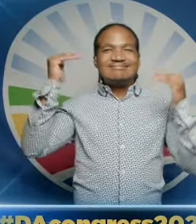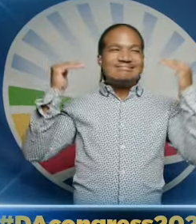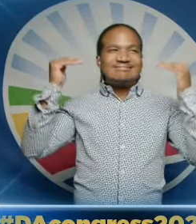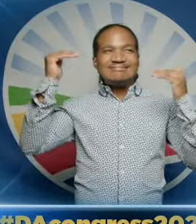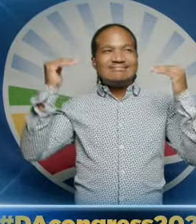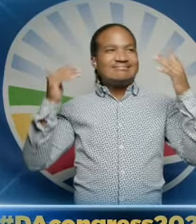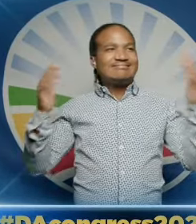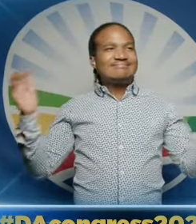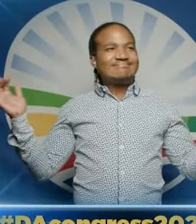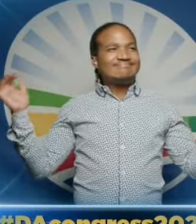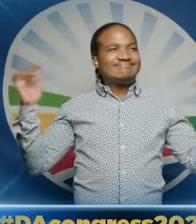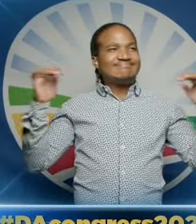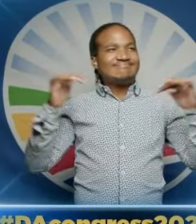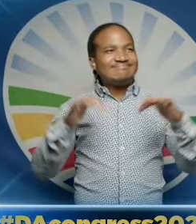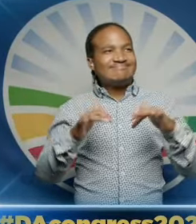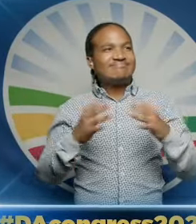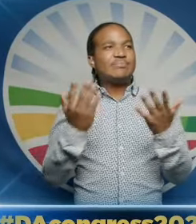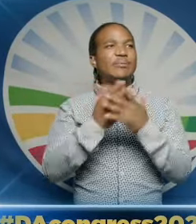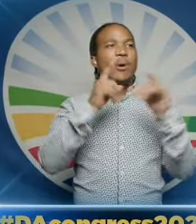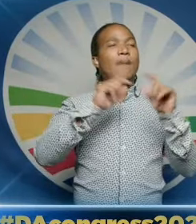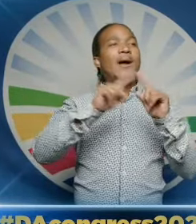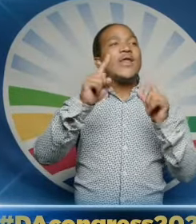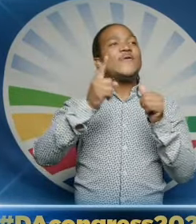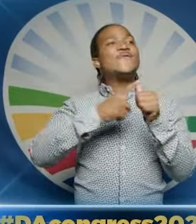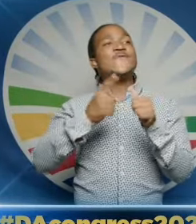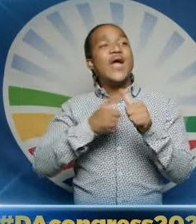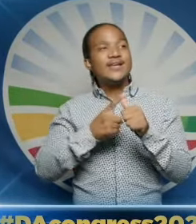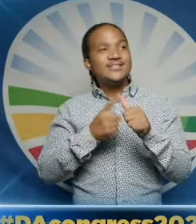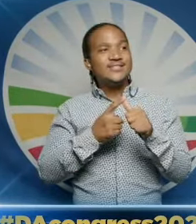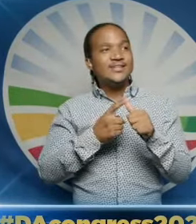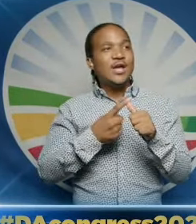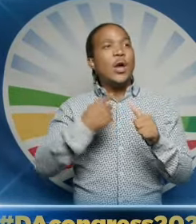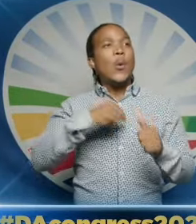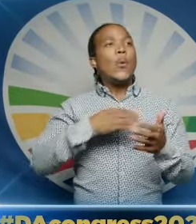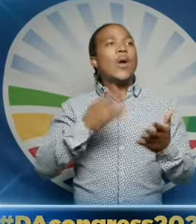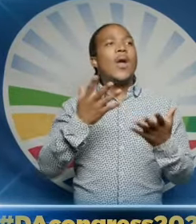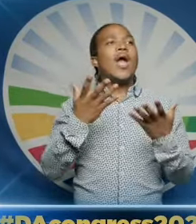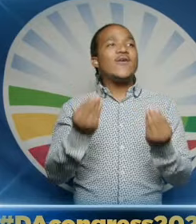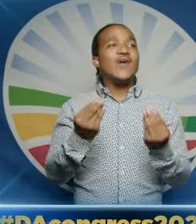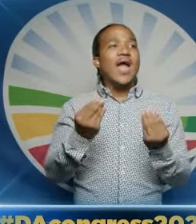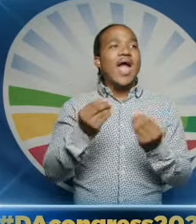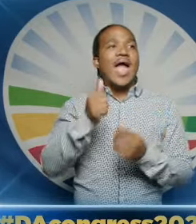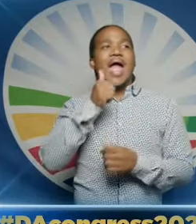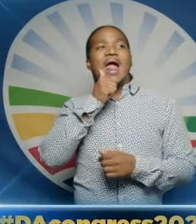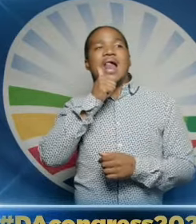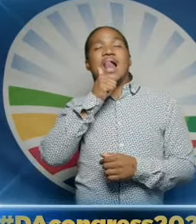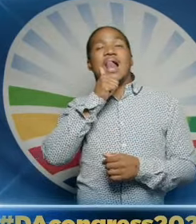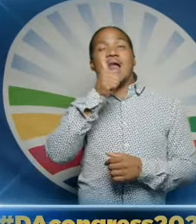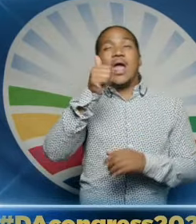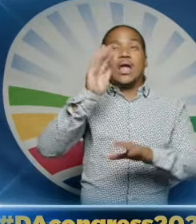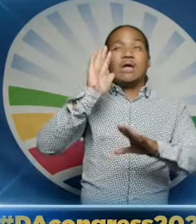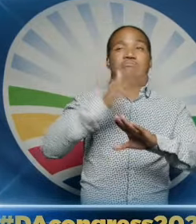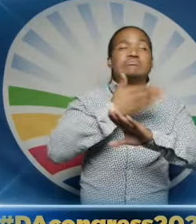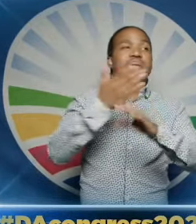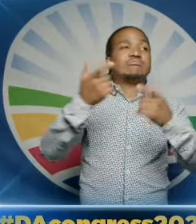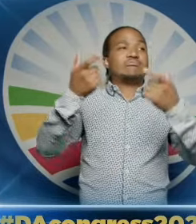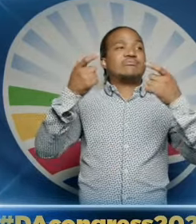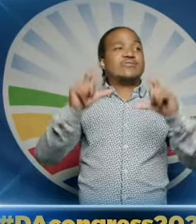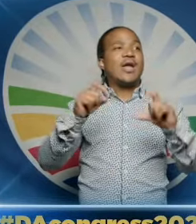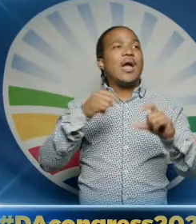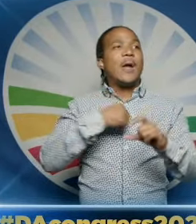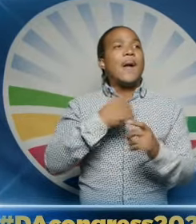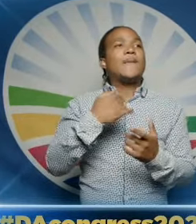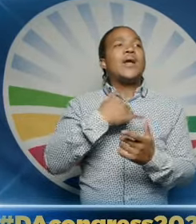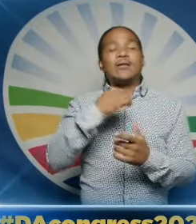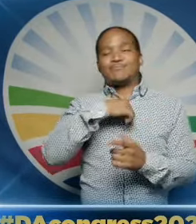the candidate speeches. But first, we are going to have a lacquer musical item. You guys know